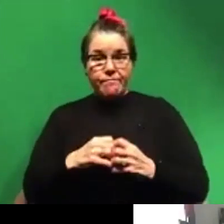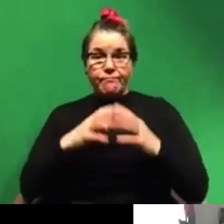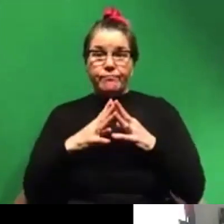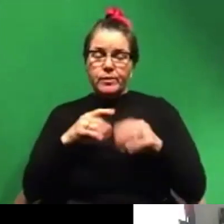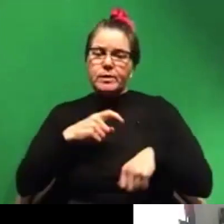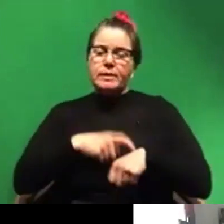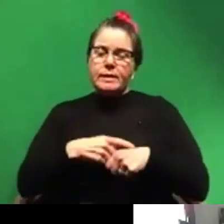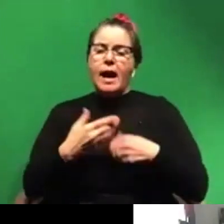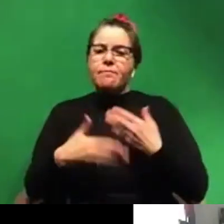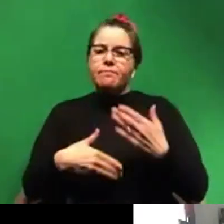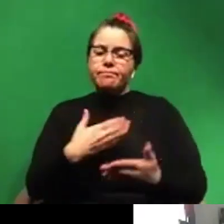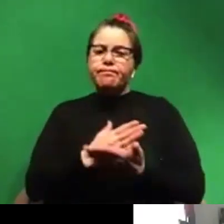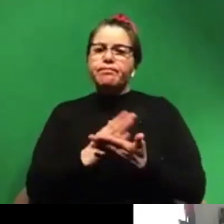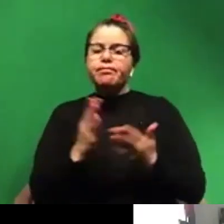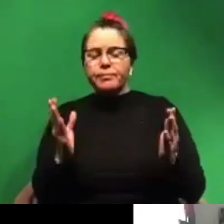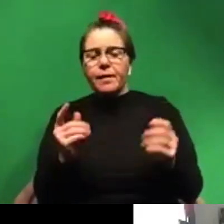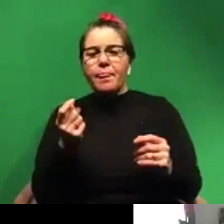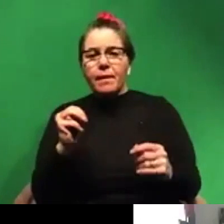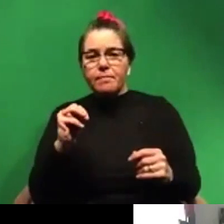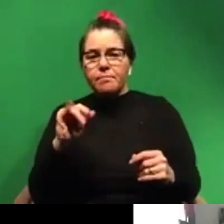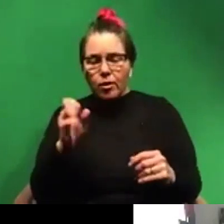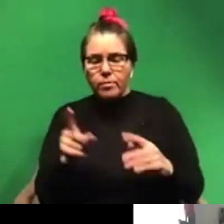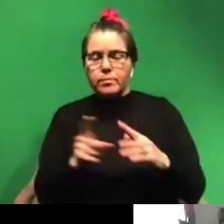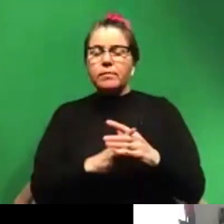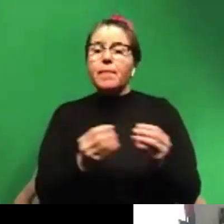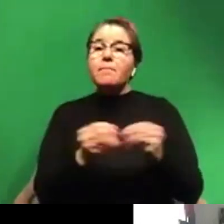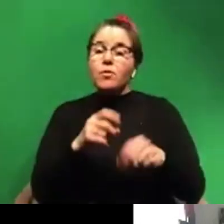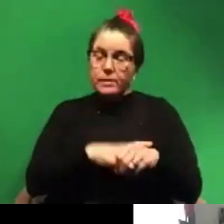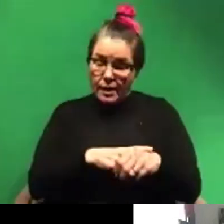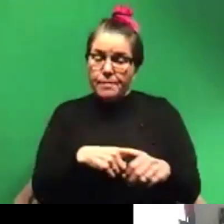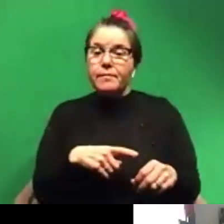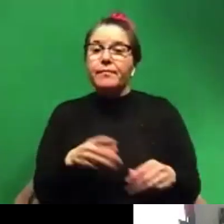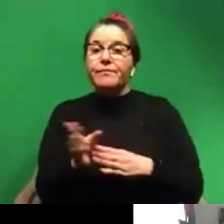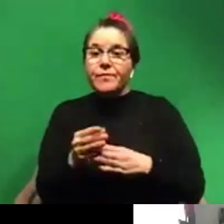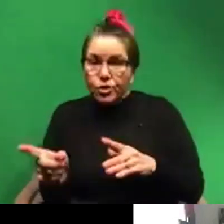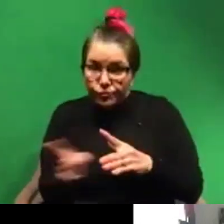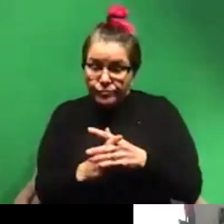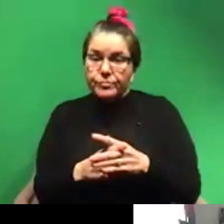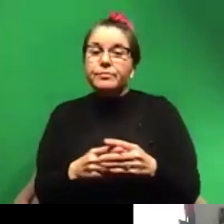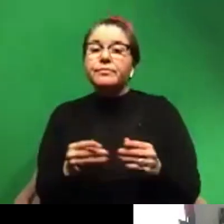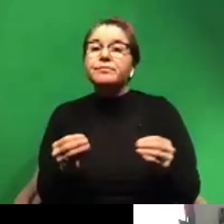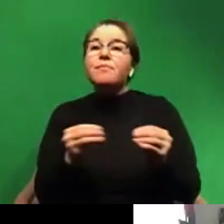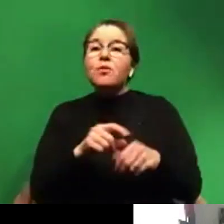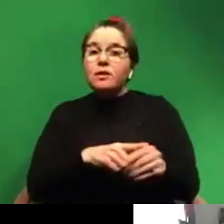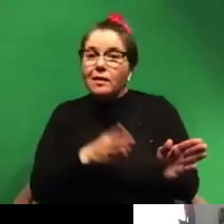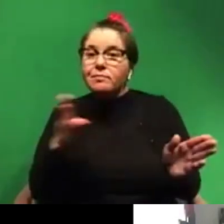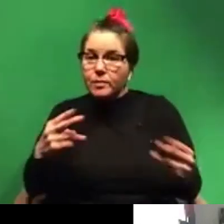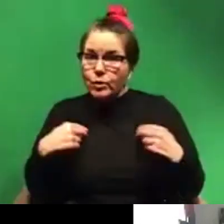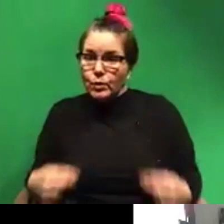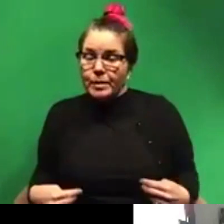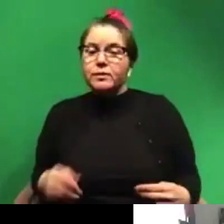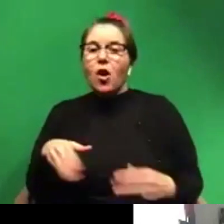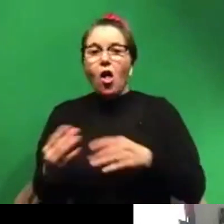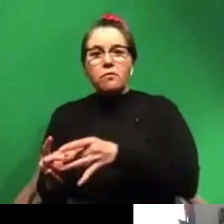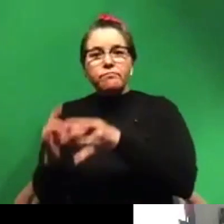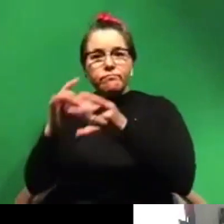time passed, and then there were microbes, and then a little bit more time passed, and then there were fish, and then a little more time passed, and there were humans, and we're all related.